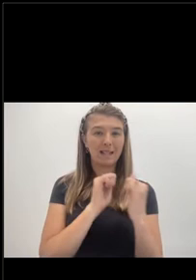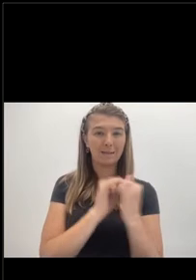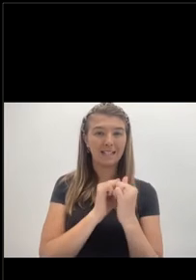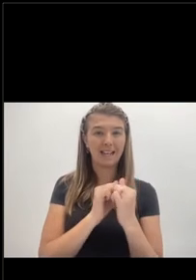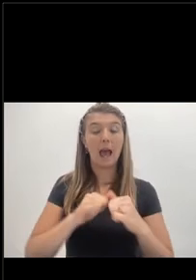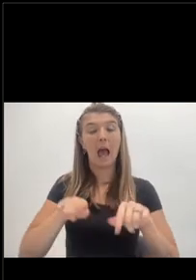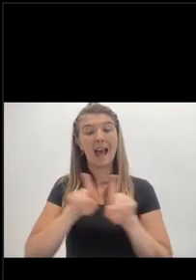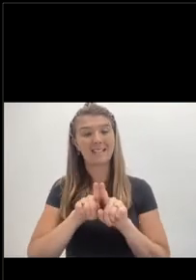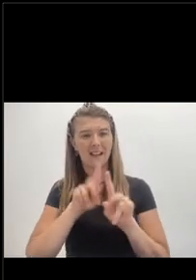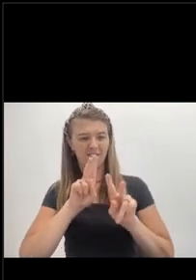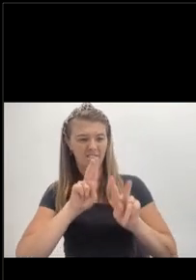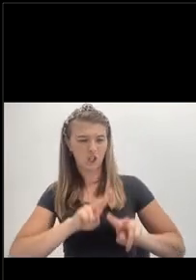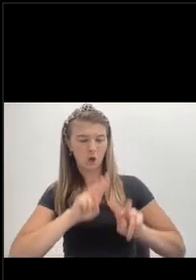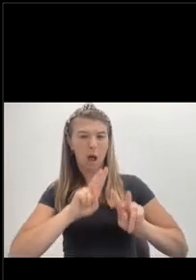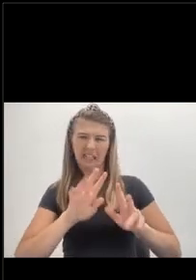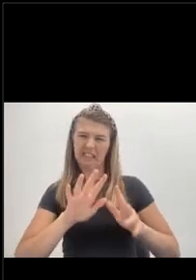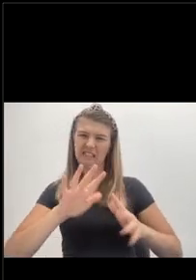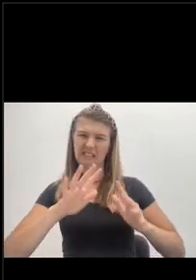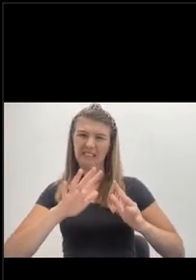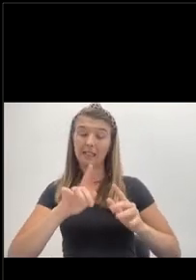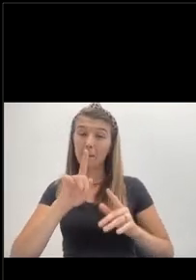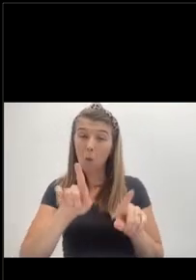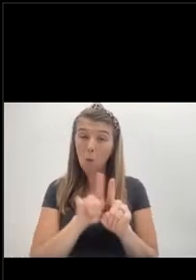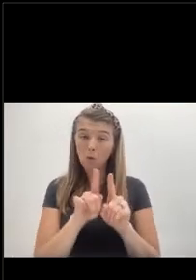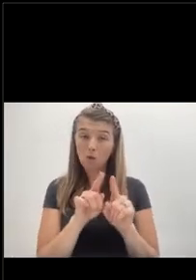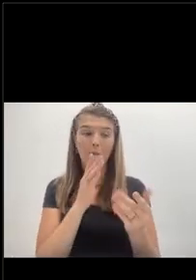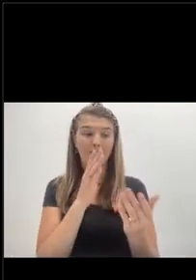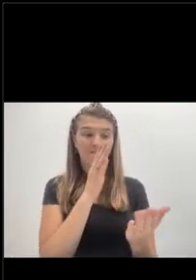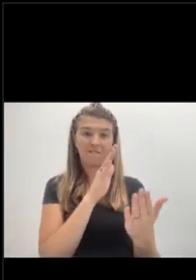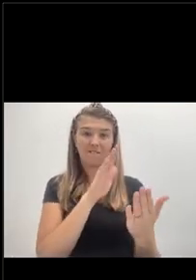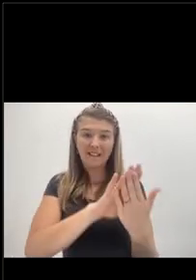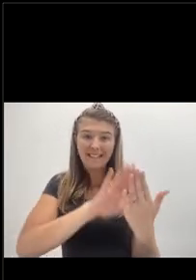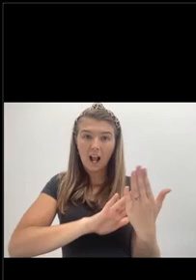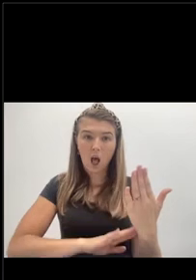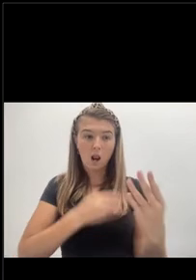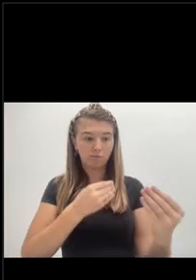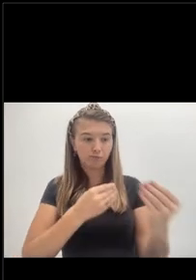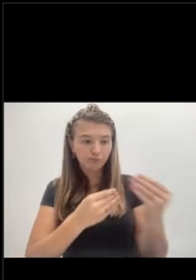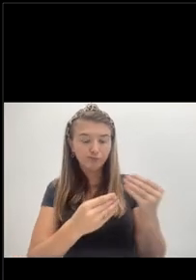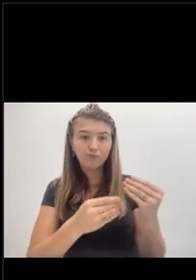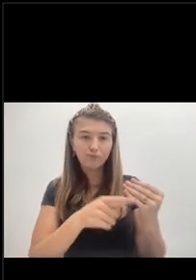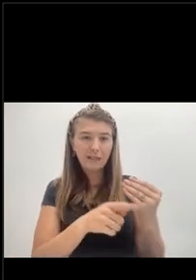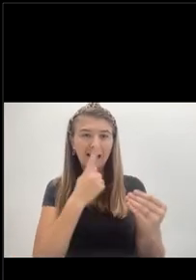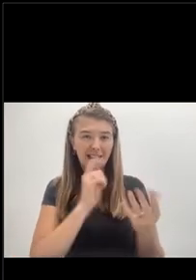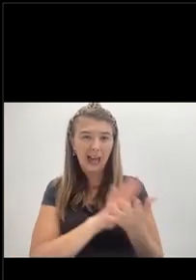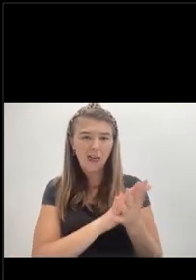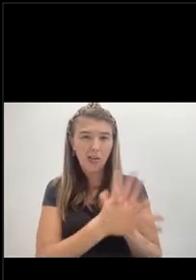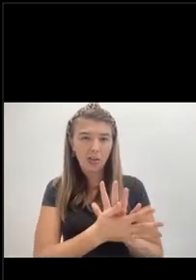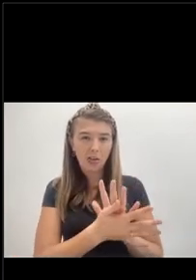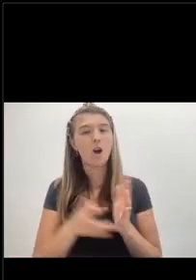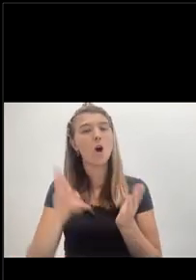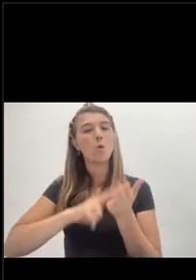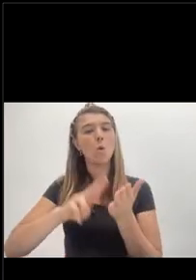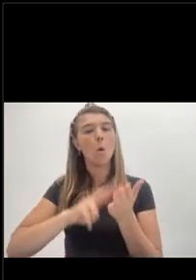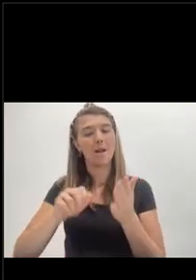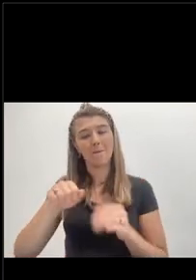cause severe detriment to your physical properties. A wheelie bin, which is normally HDPE, if there is too high a proportion